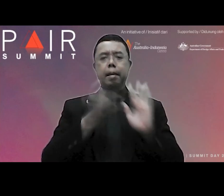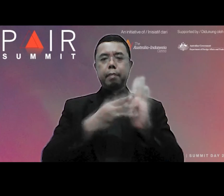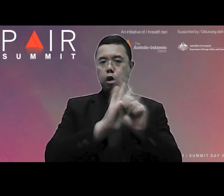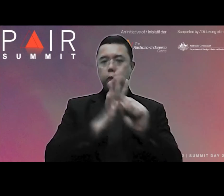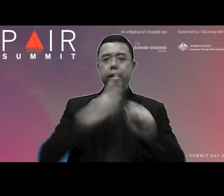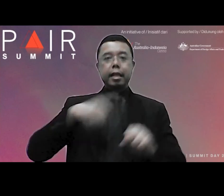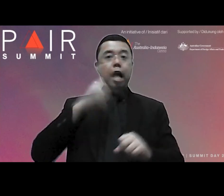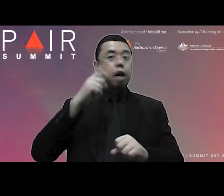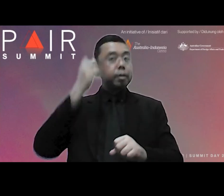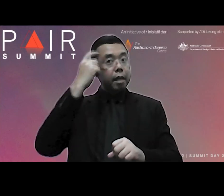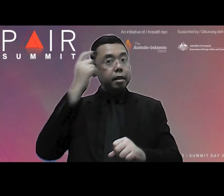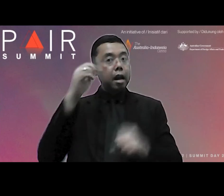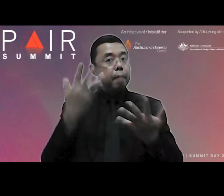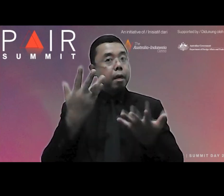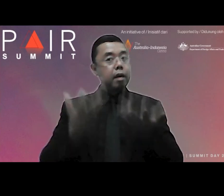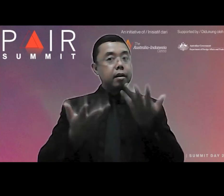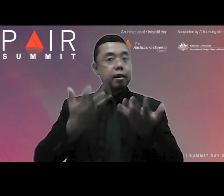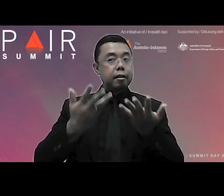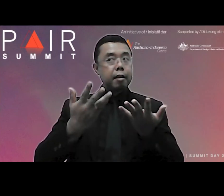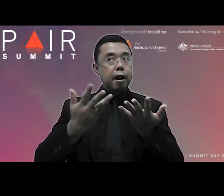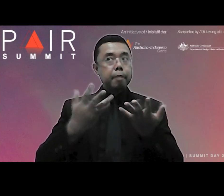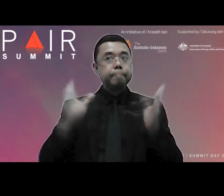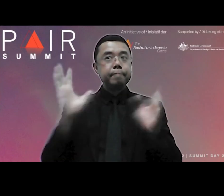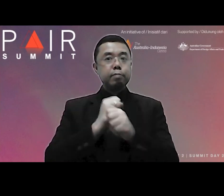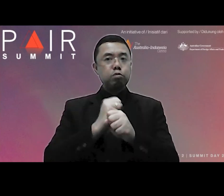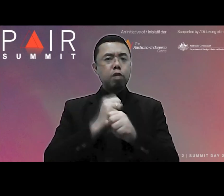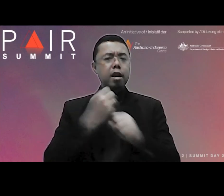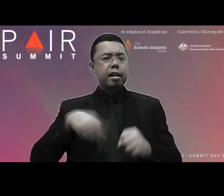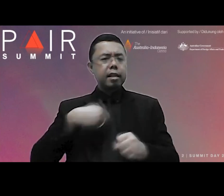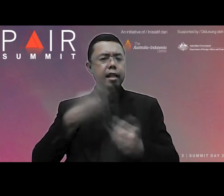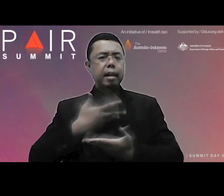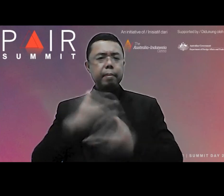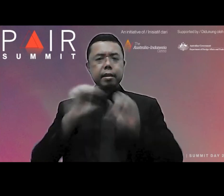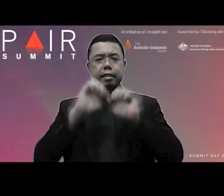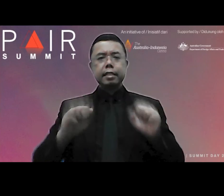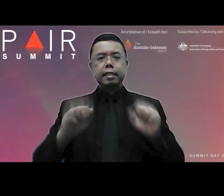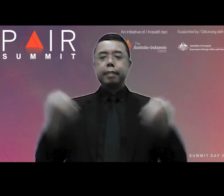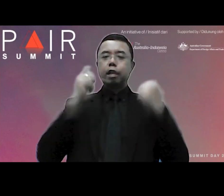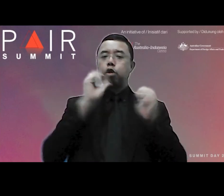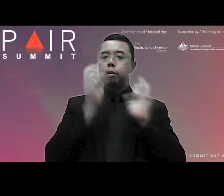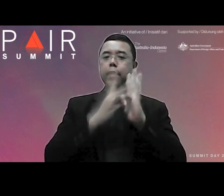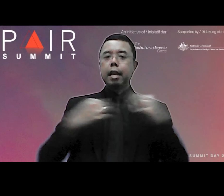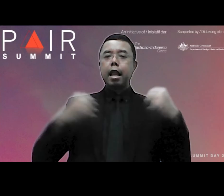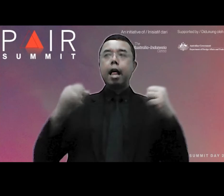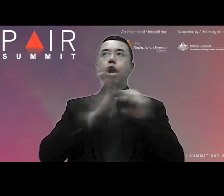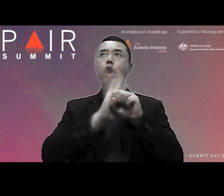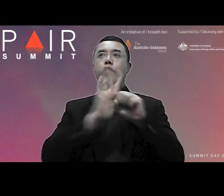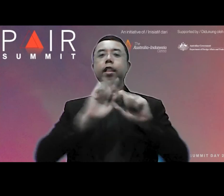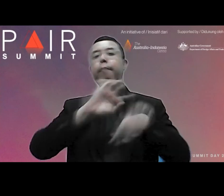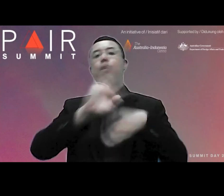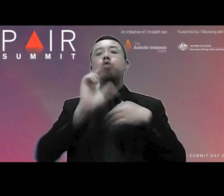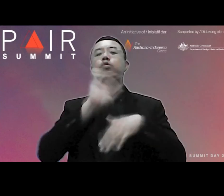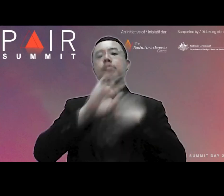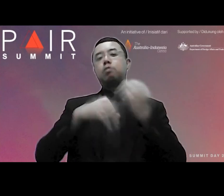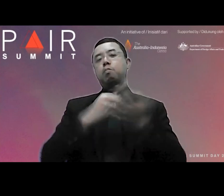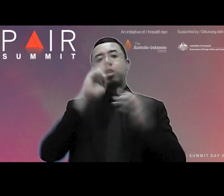not just to dealing with COVID, but to dealing with all other diseases and all the other conditions that the health services have to deal